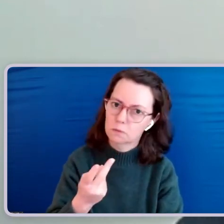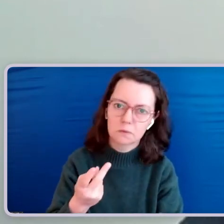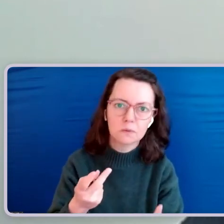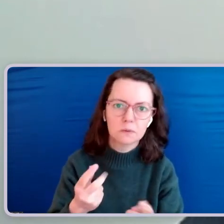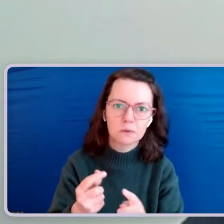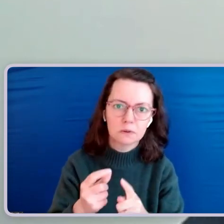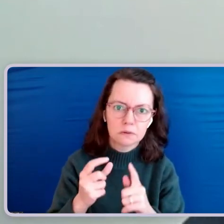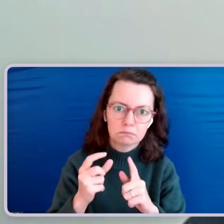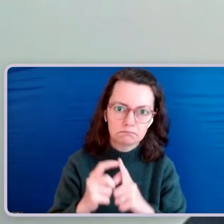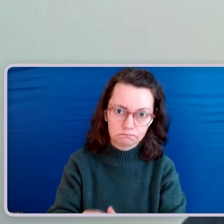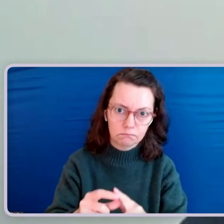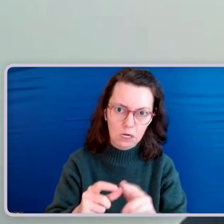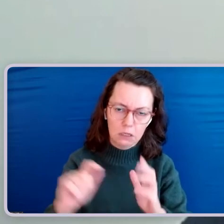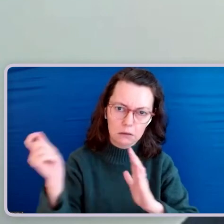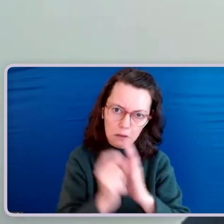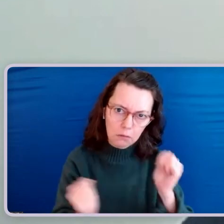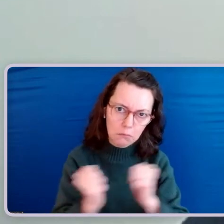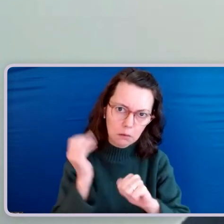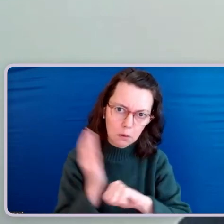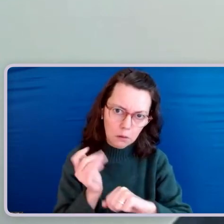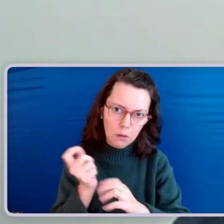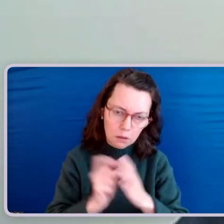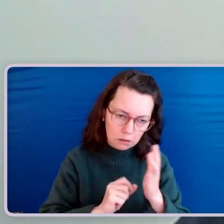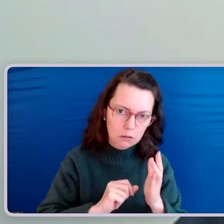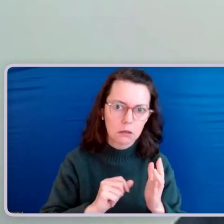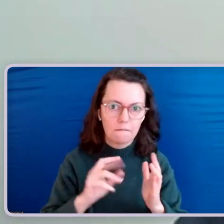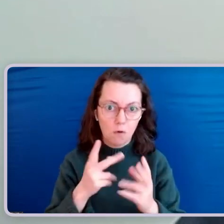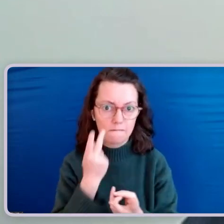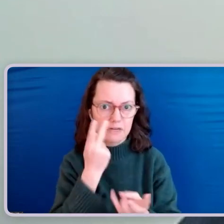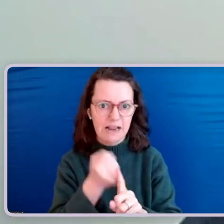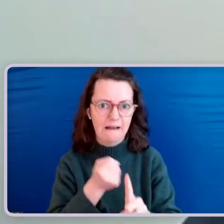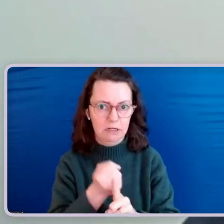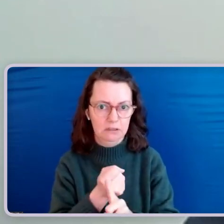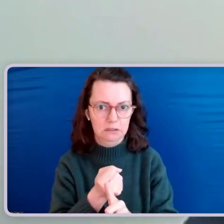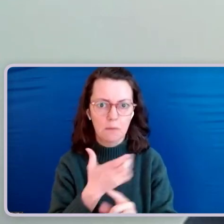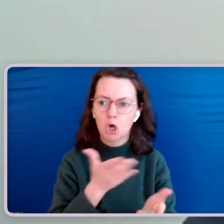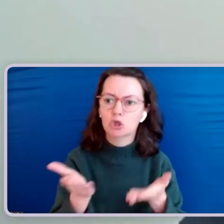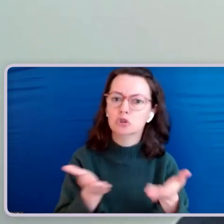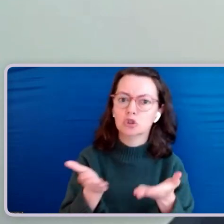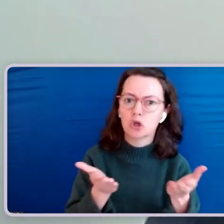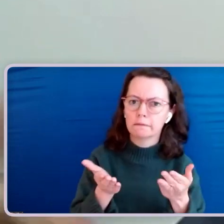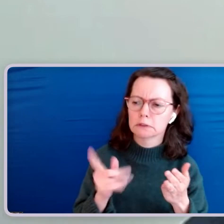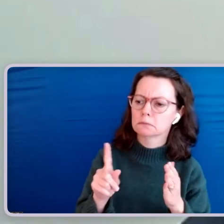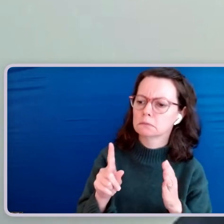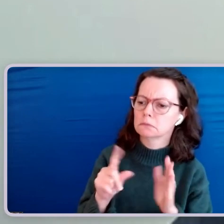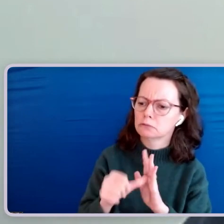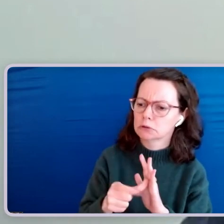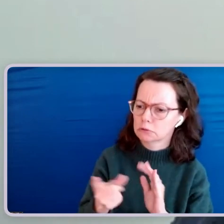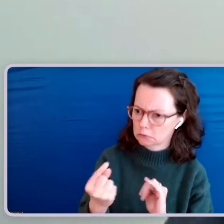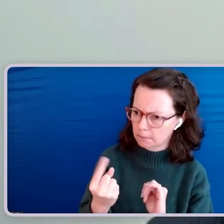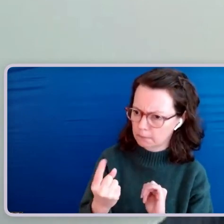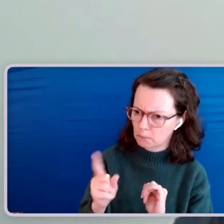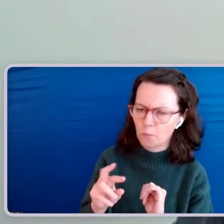process as well, because for a while services were very strict about people coming into